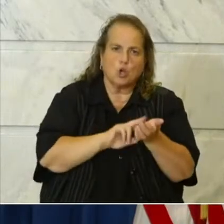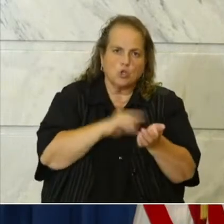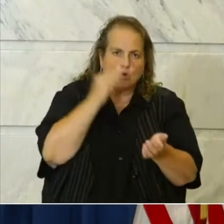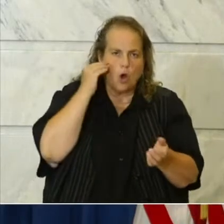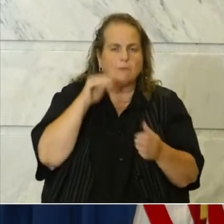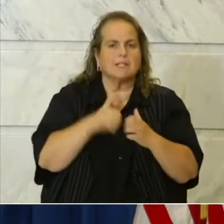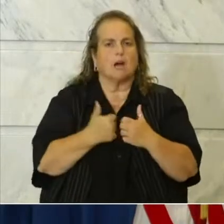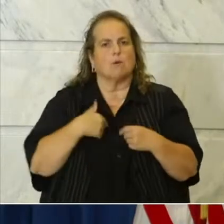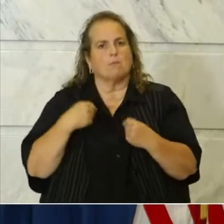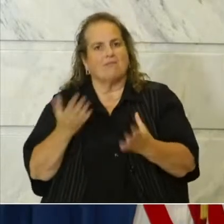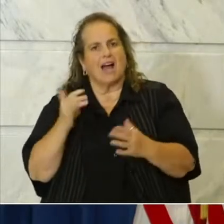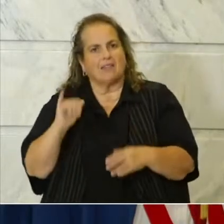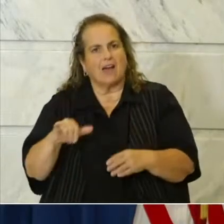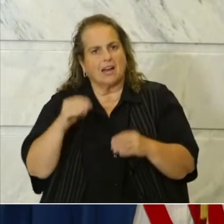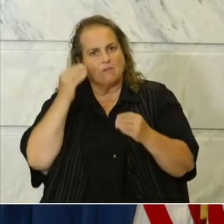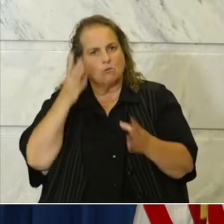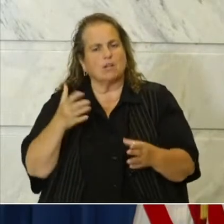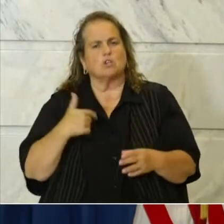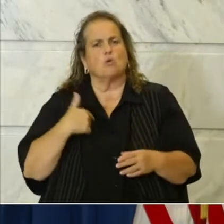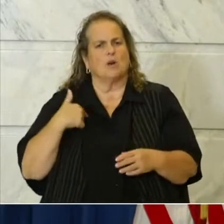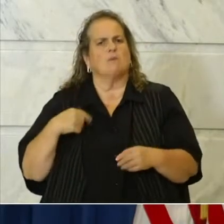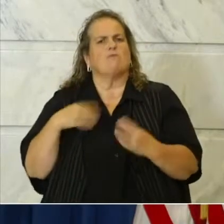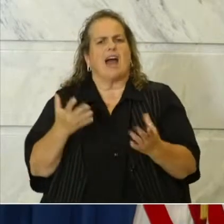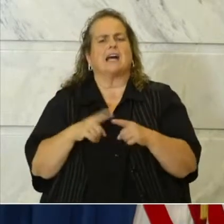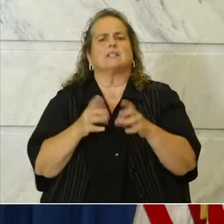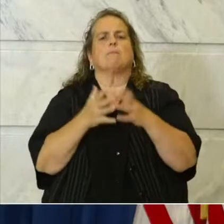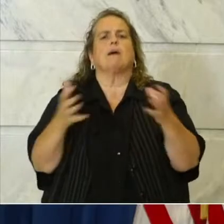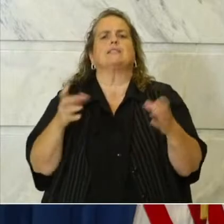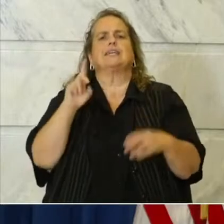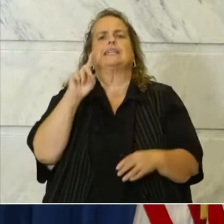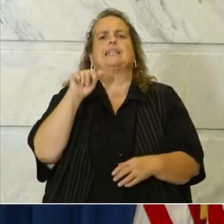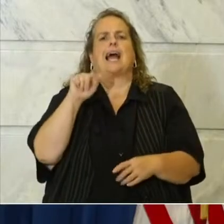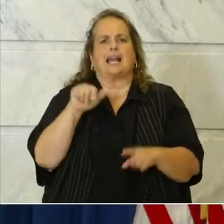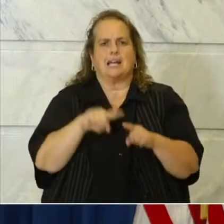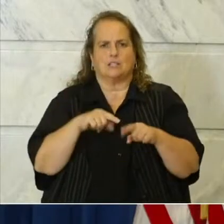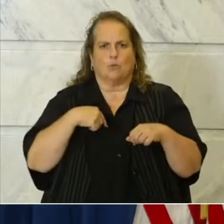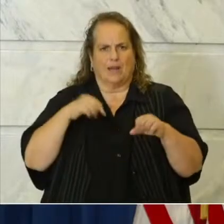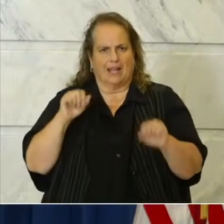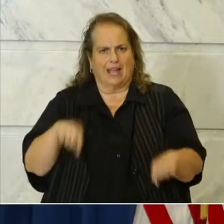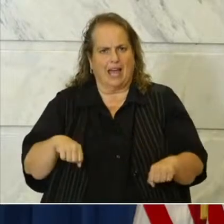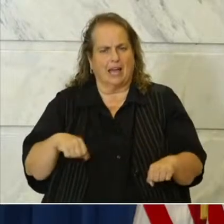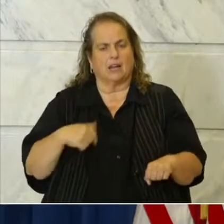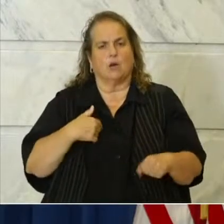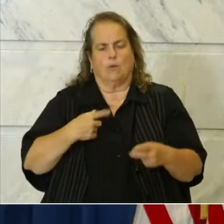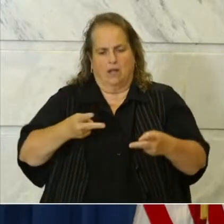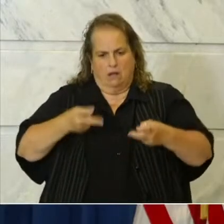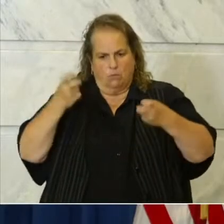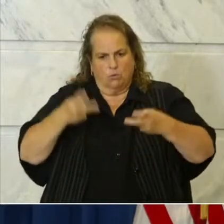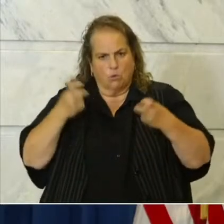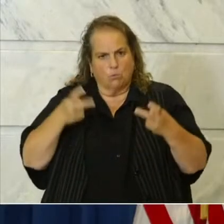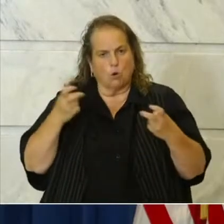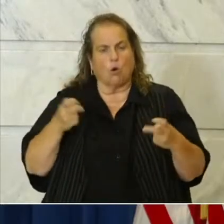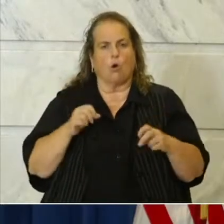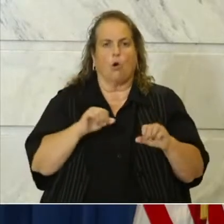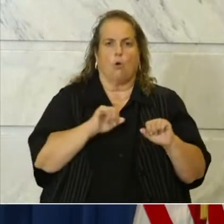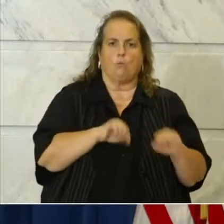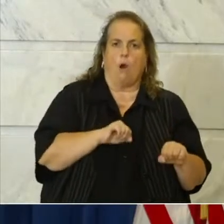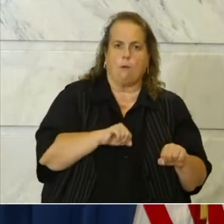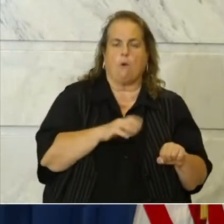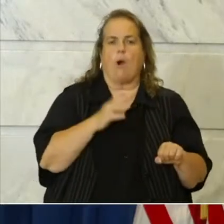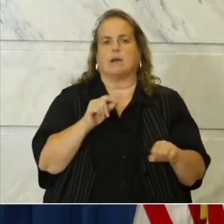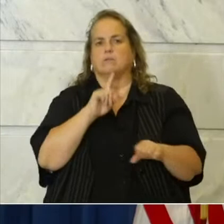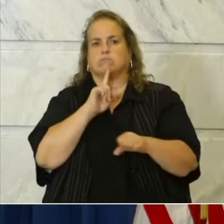that. I think that we're providing as much data as we can. We even pull out the probables from our lab-confirmed cases. Our goal is just to